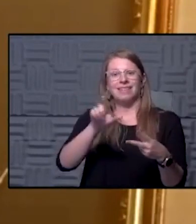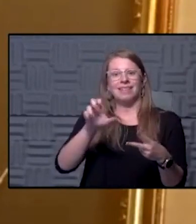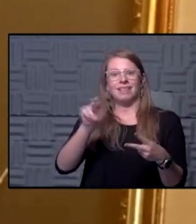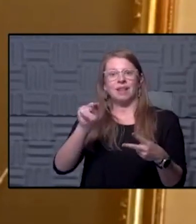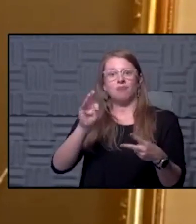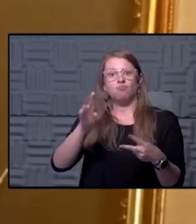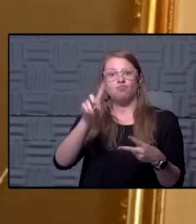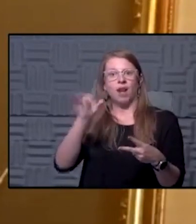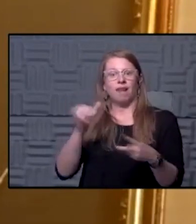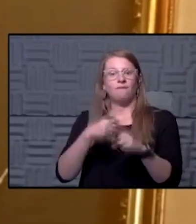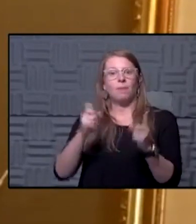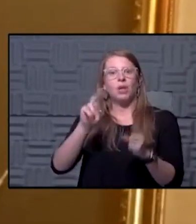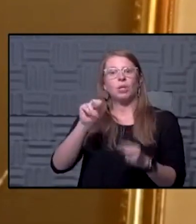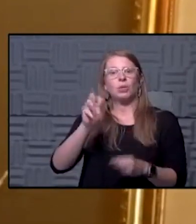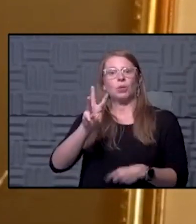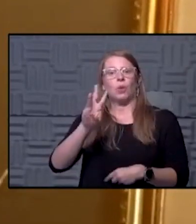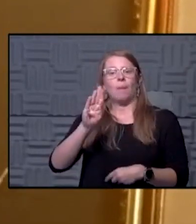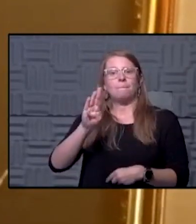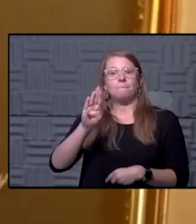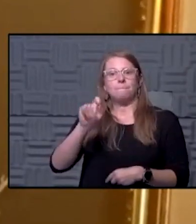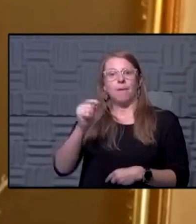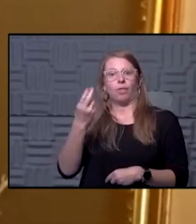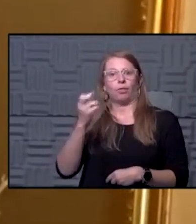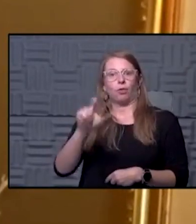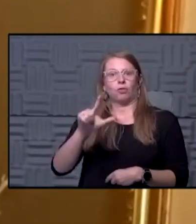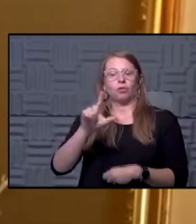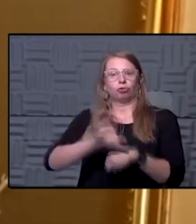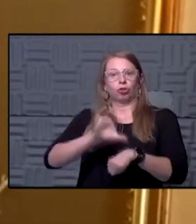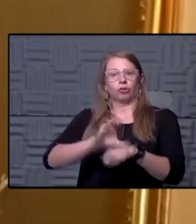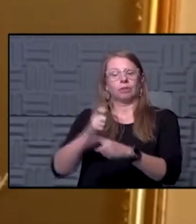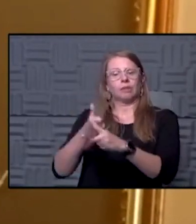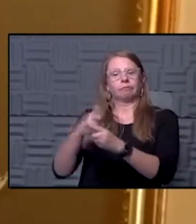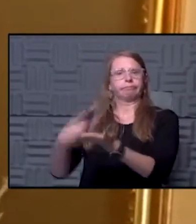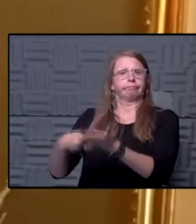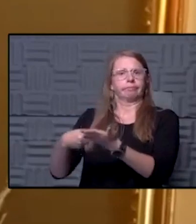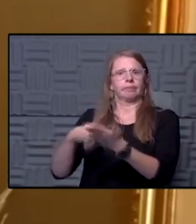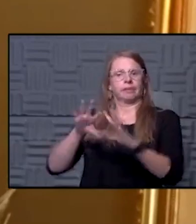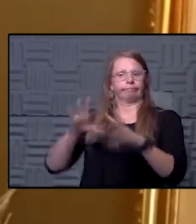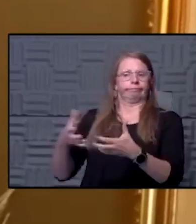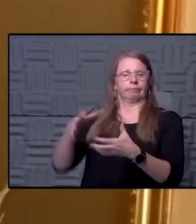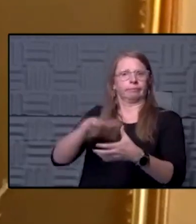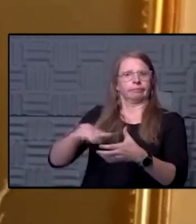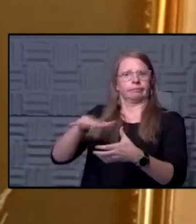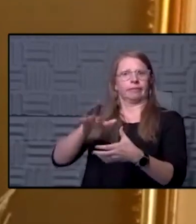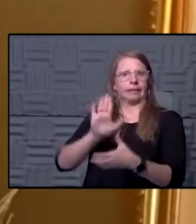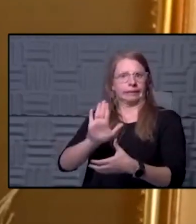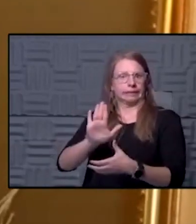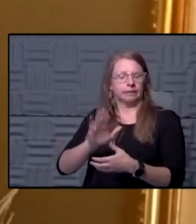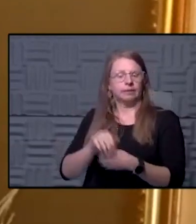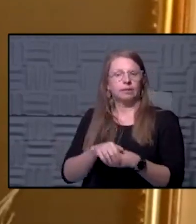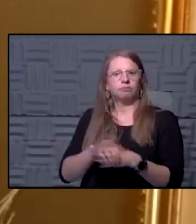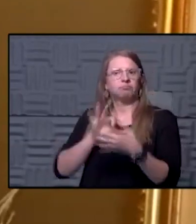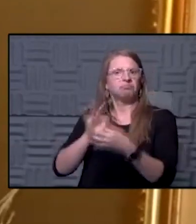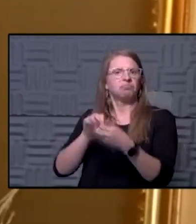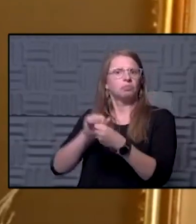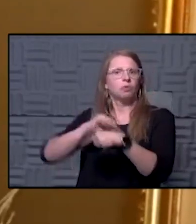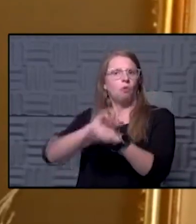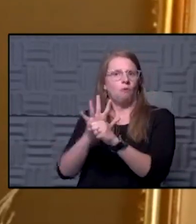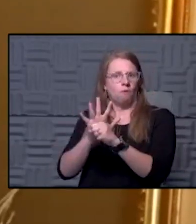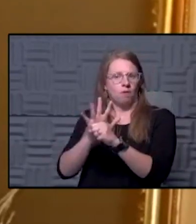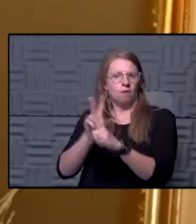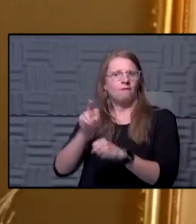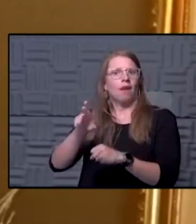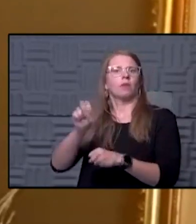City, Kansas. He joins us as well to talk about how things are going for his group and his congregation around coronavirus